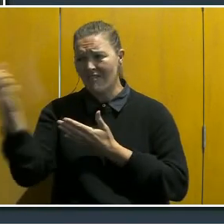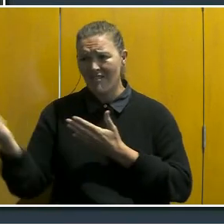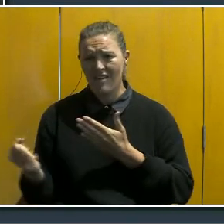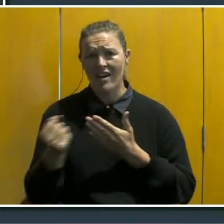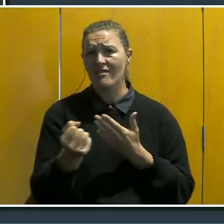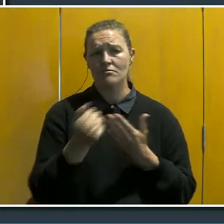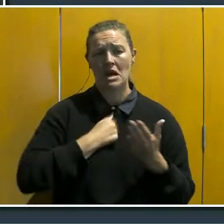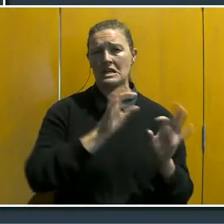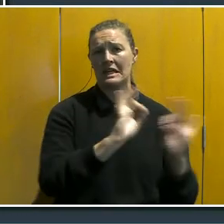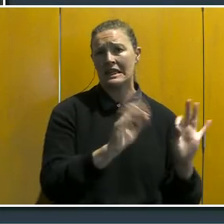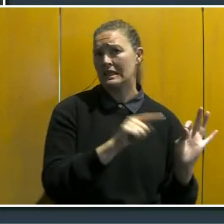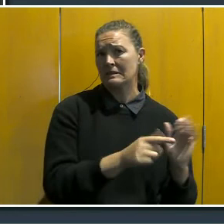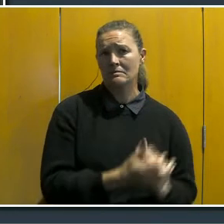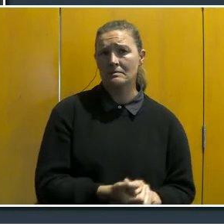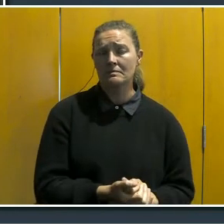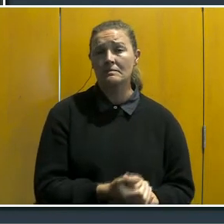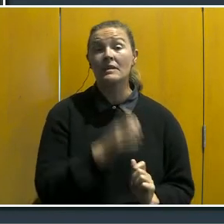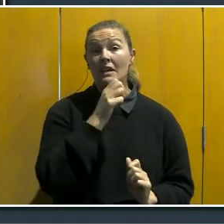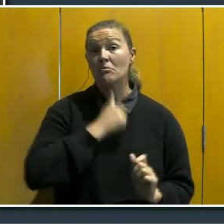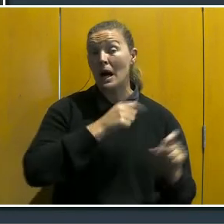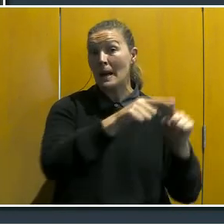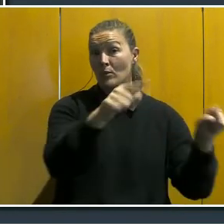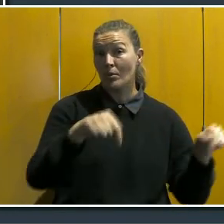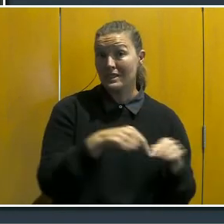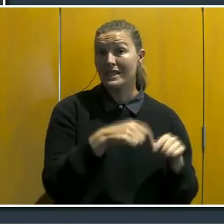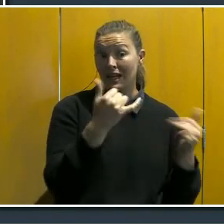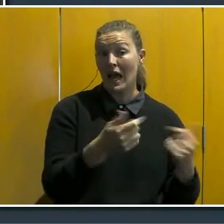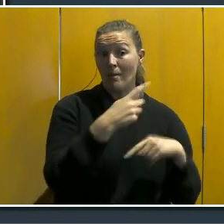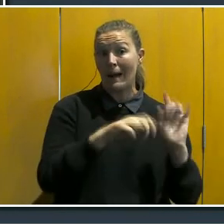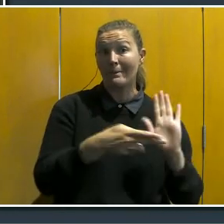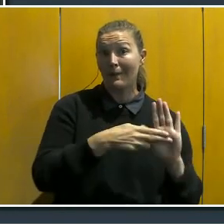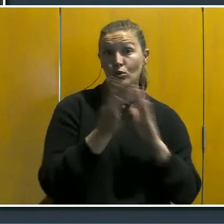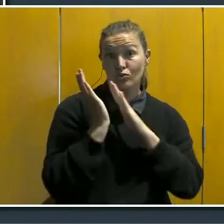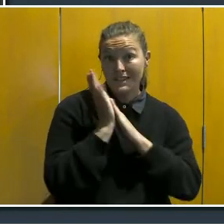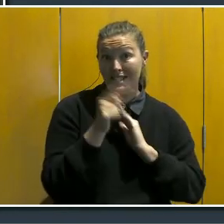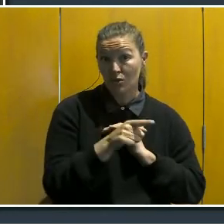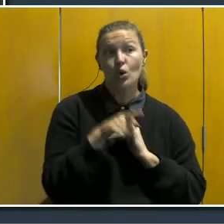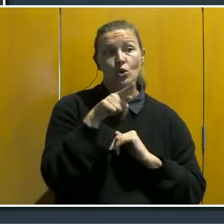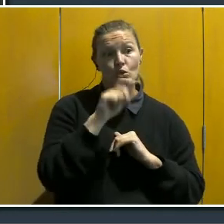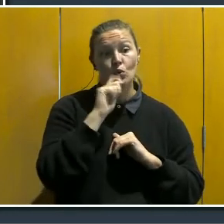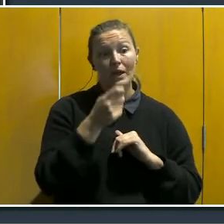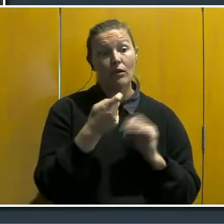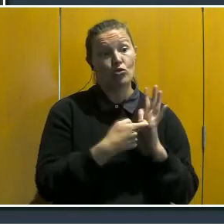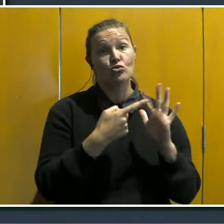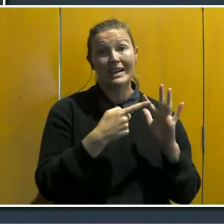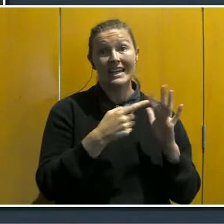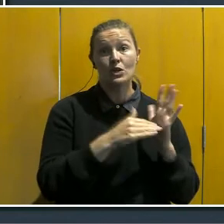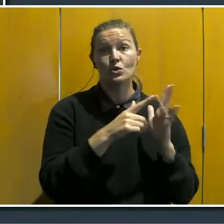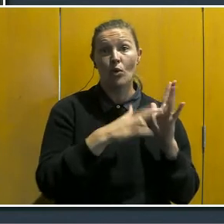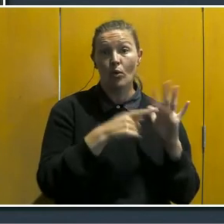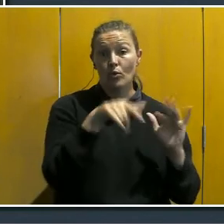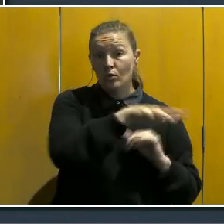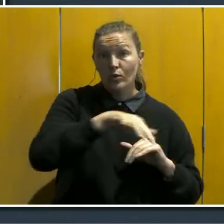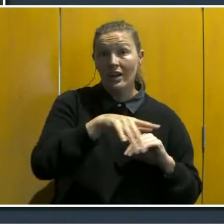residential properties? If my property is now to be considered residential, will you rezone that area